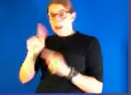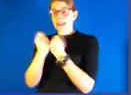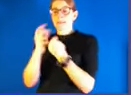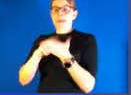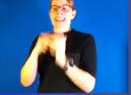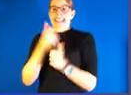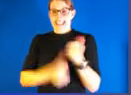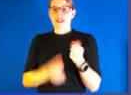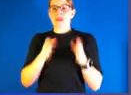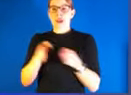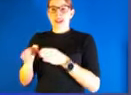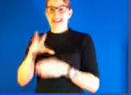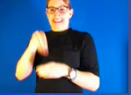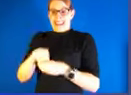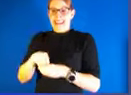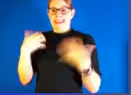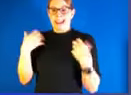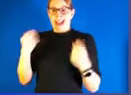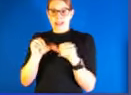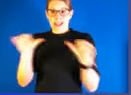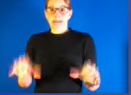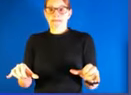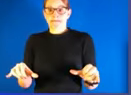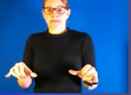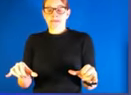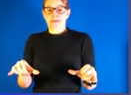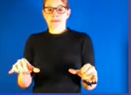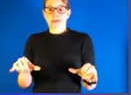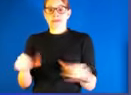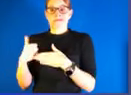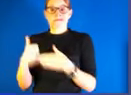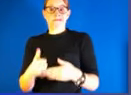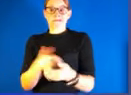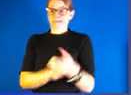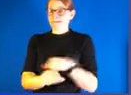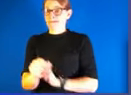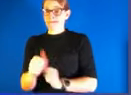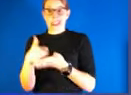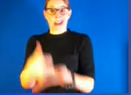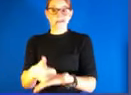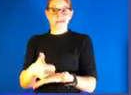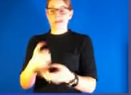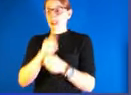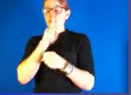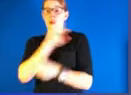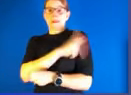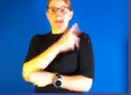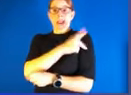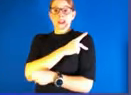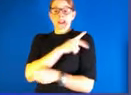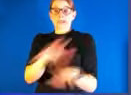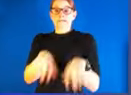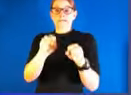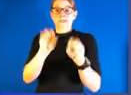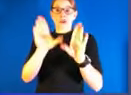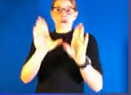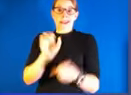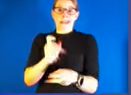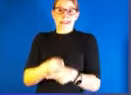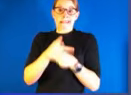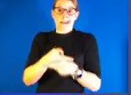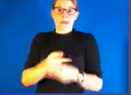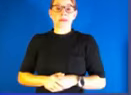in the health system, to pitch in and help out and make sure our patients are getting great care. So I